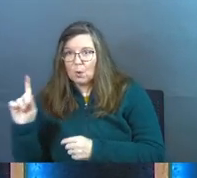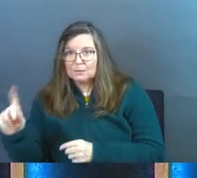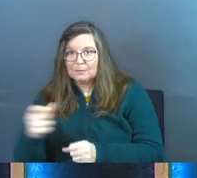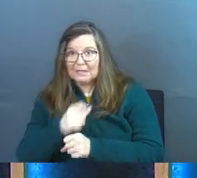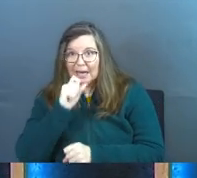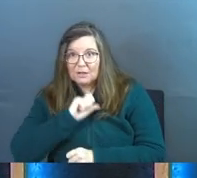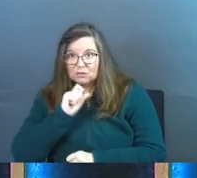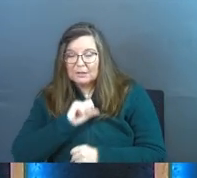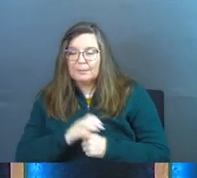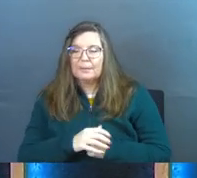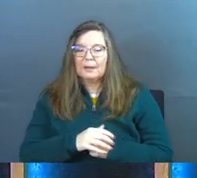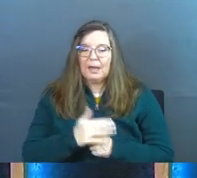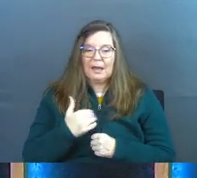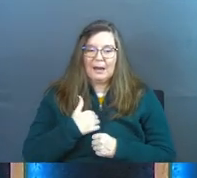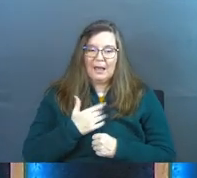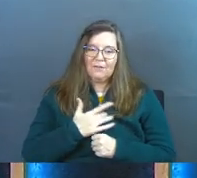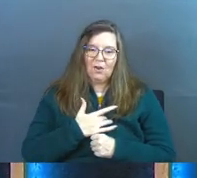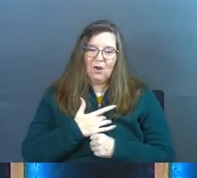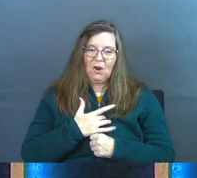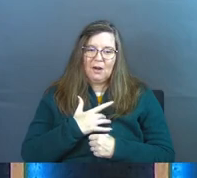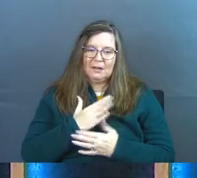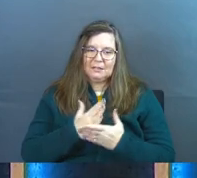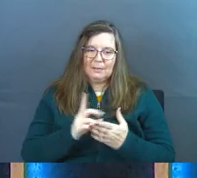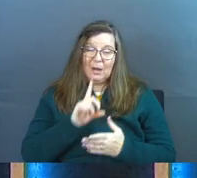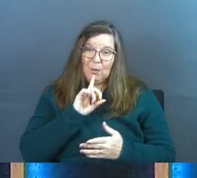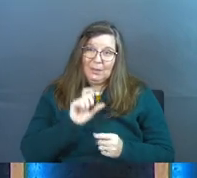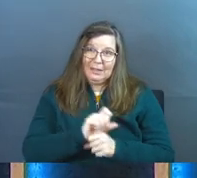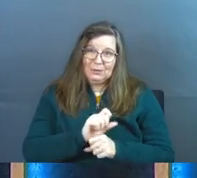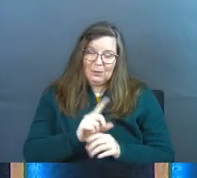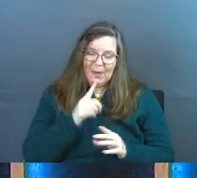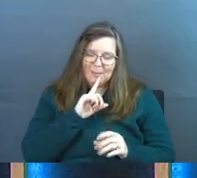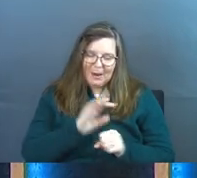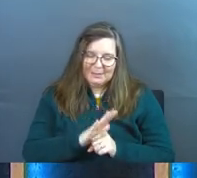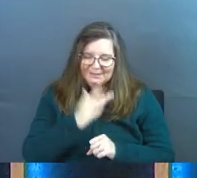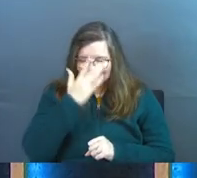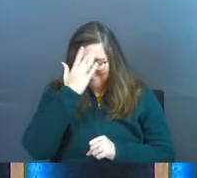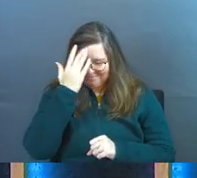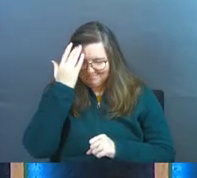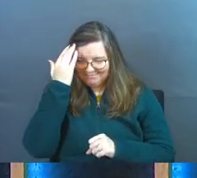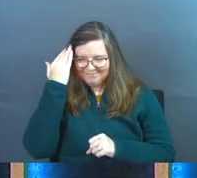get ice cream. And I've got a heart somewhere in here. I really do. I promise you.